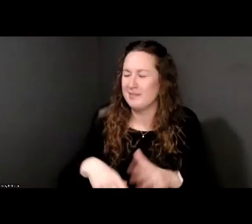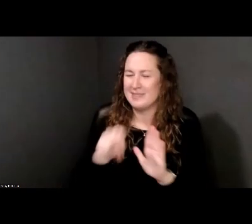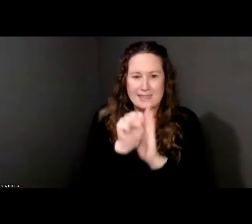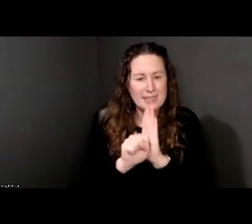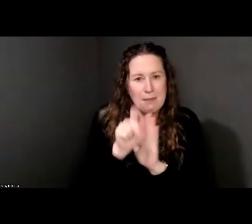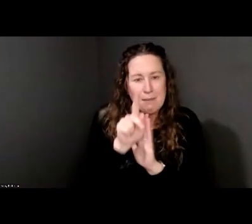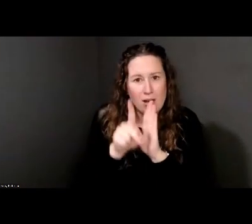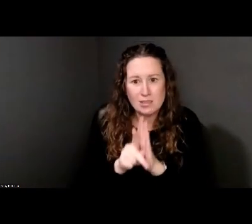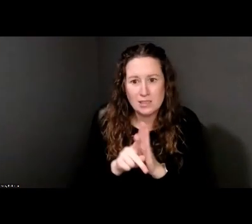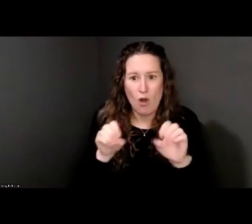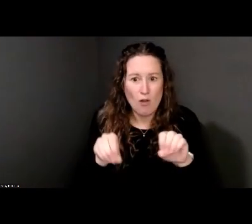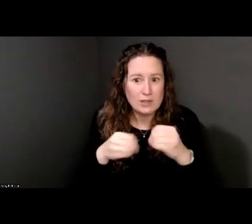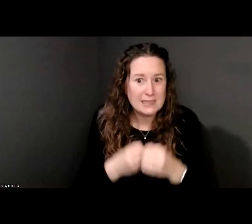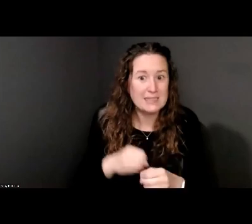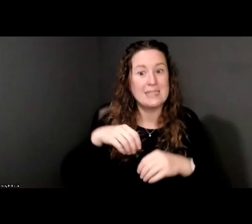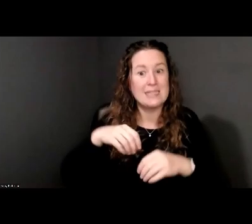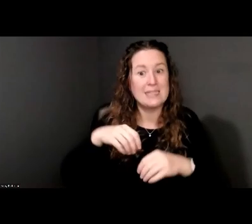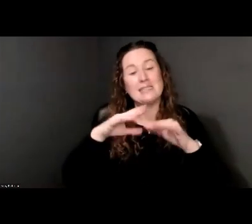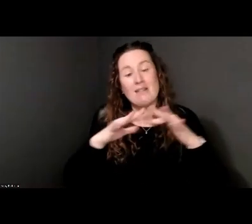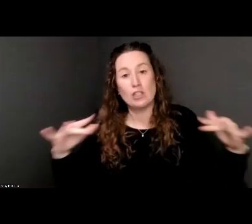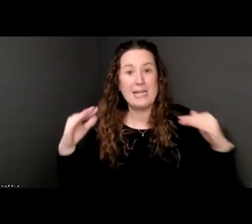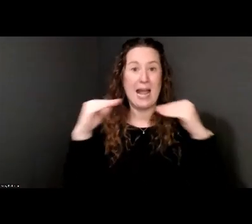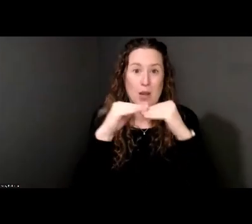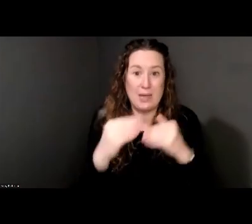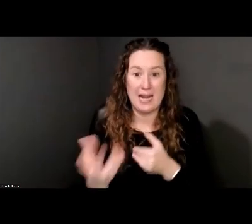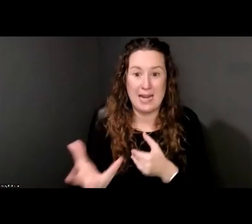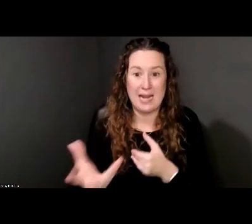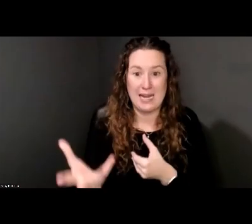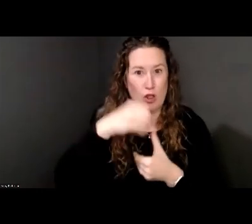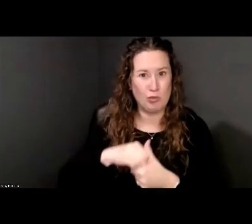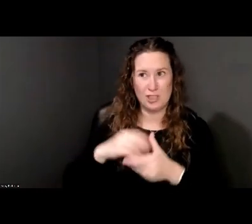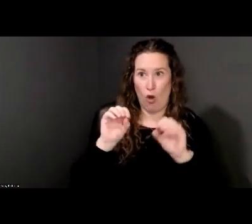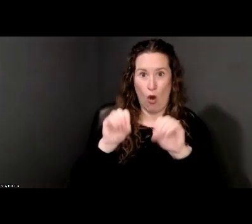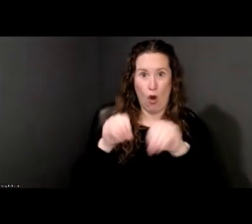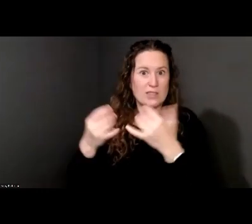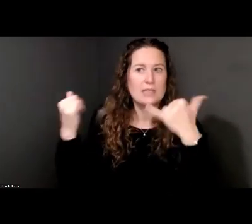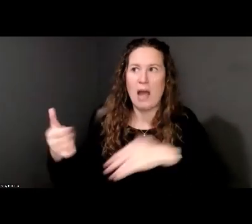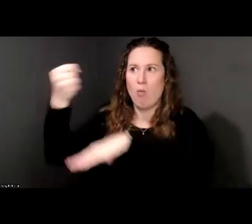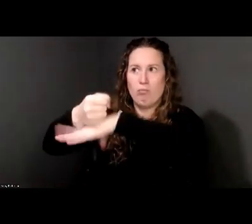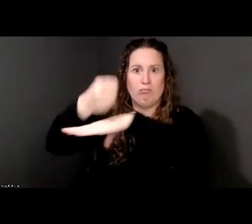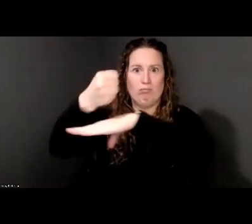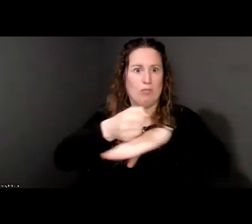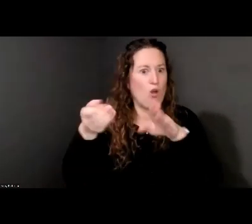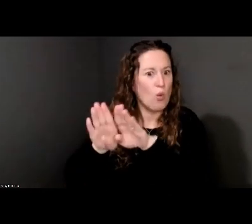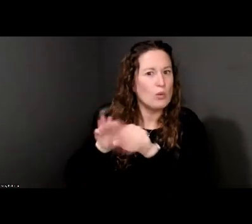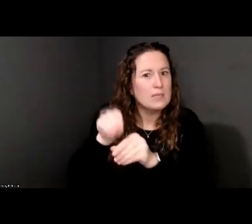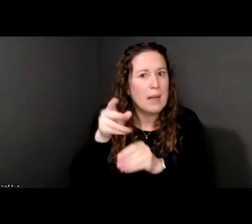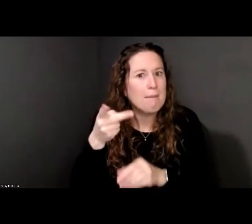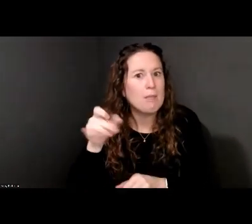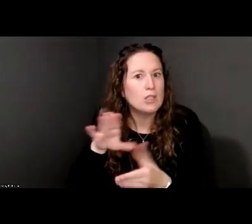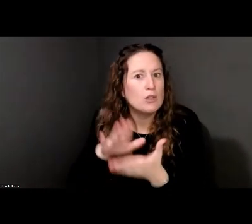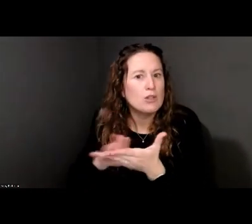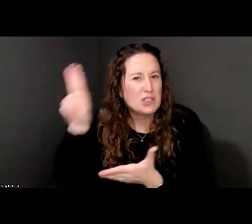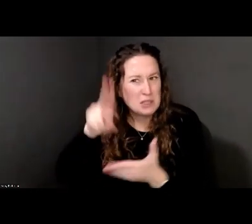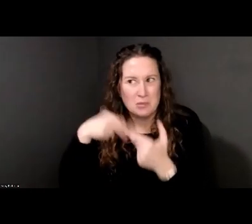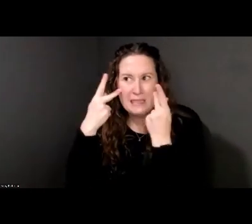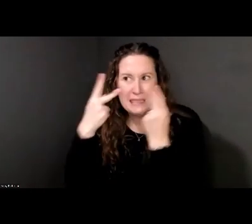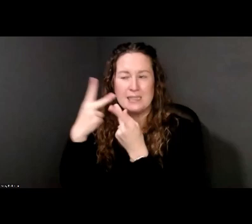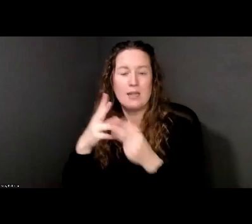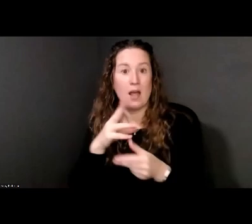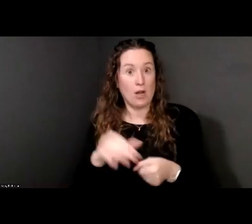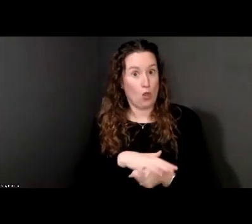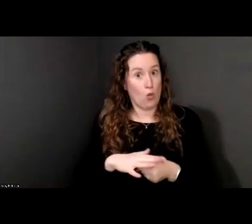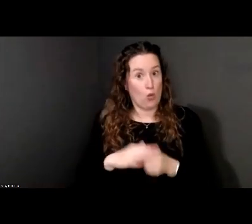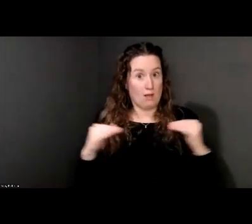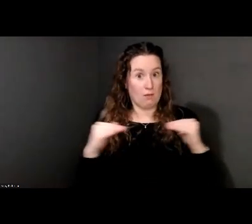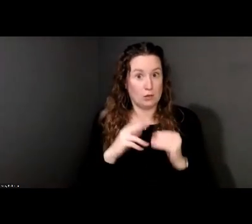of diversity, equity, and inclusion being closed at public universities. And we see at local levels,